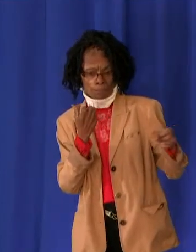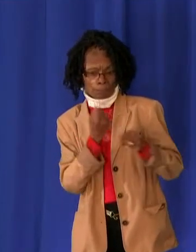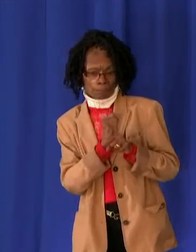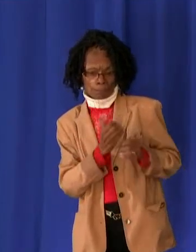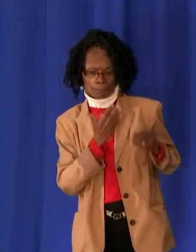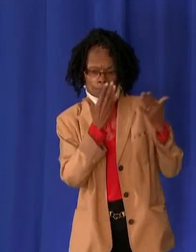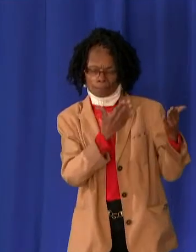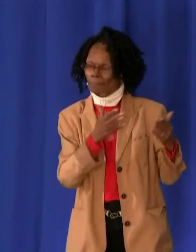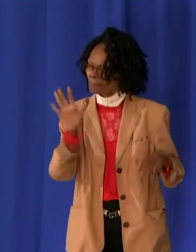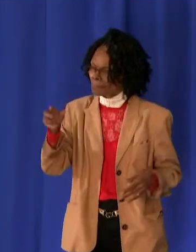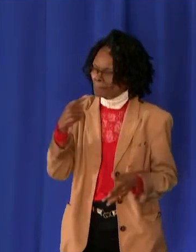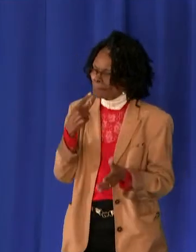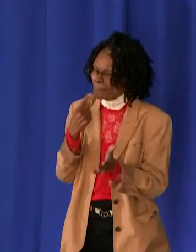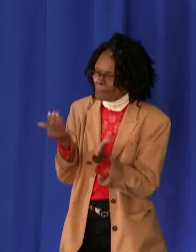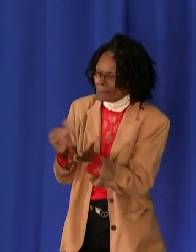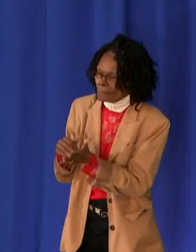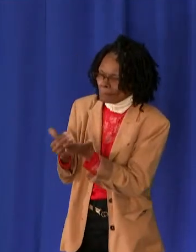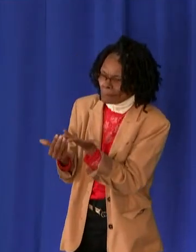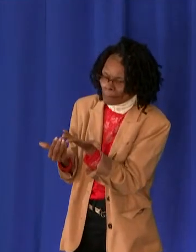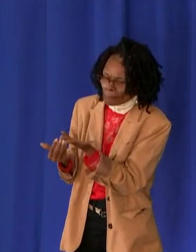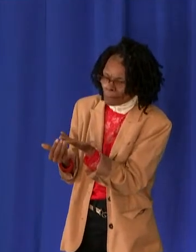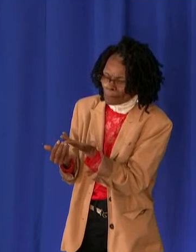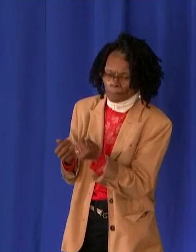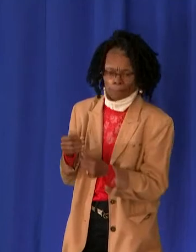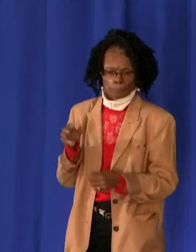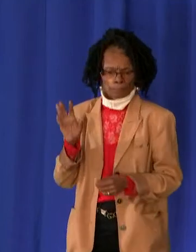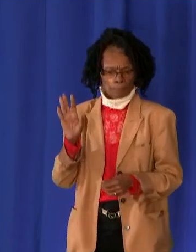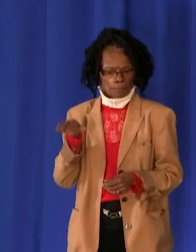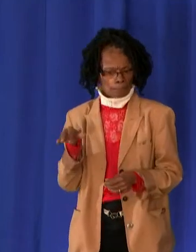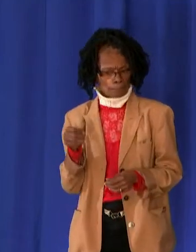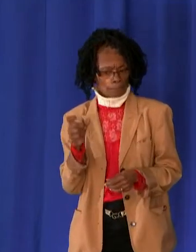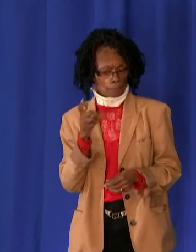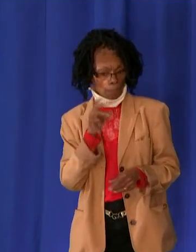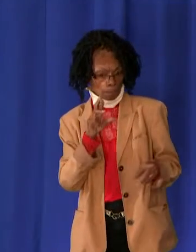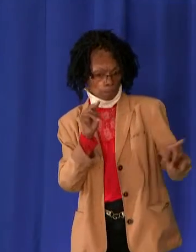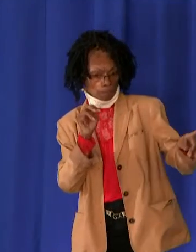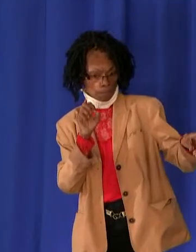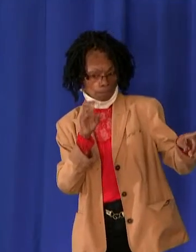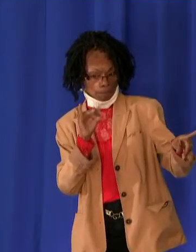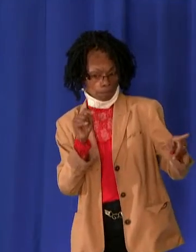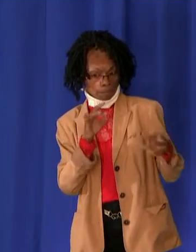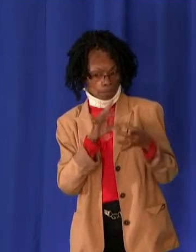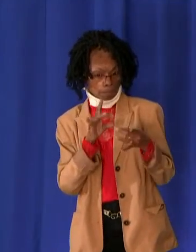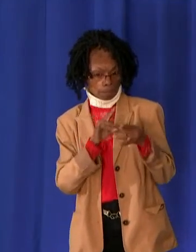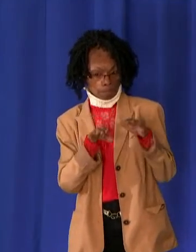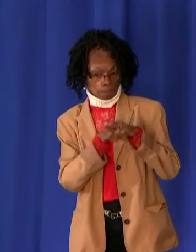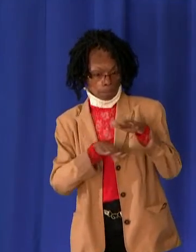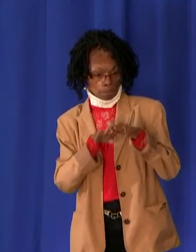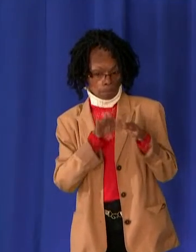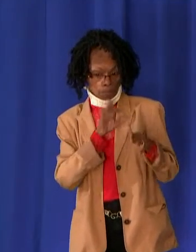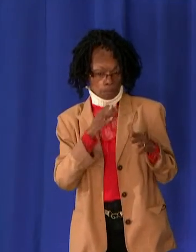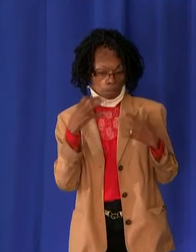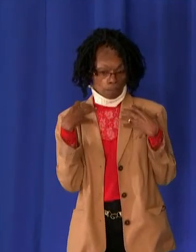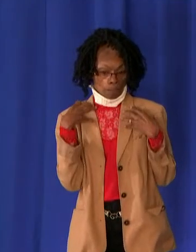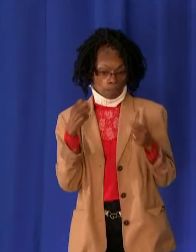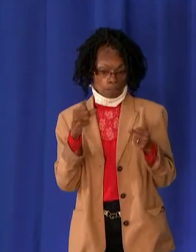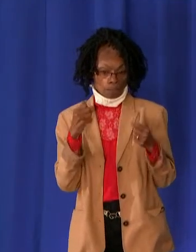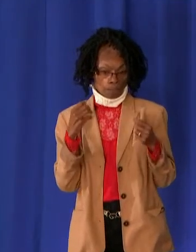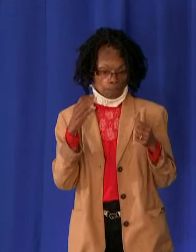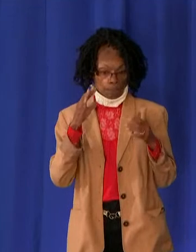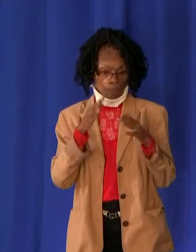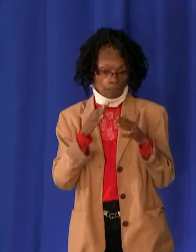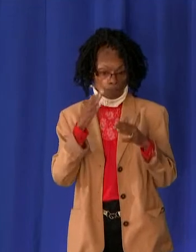community? Has Dr. Nesbitt asked me what? Has there ever been a time when Dr. Nesbitt, based on her health